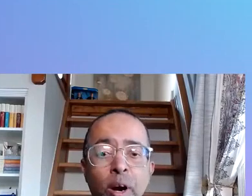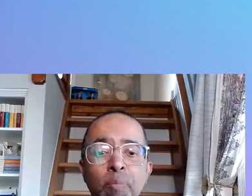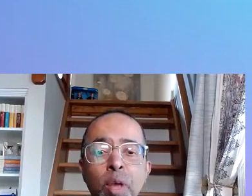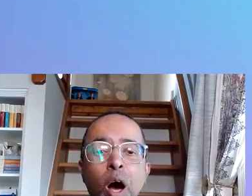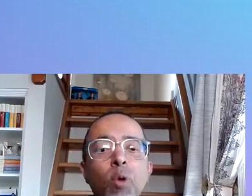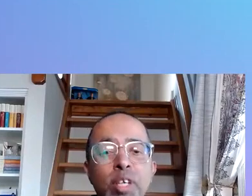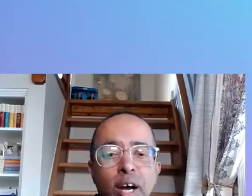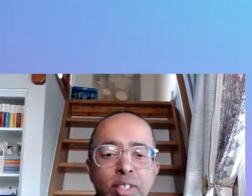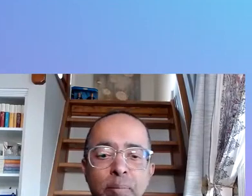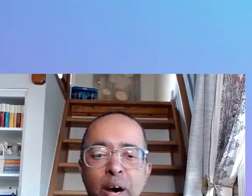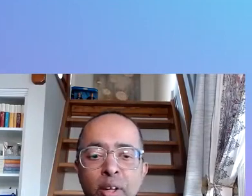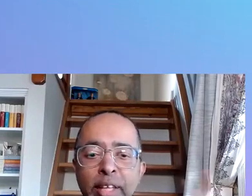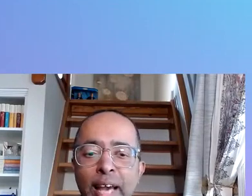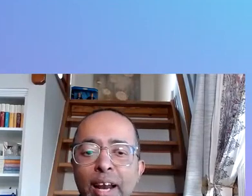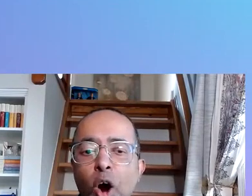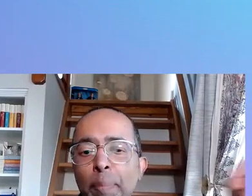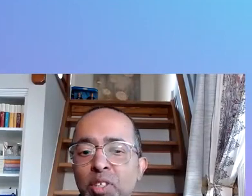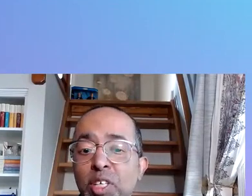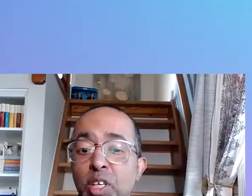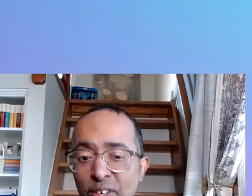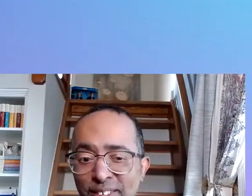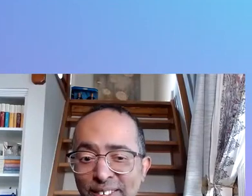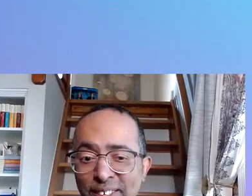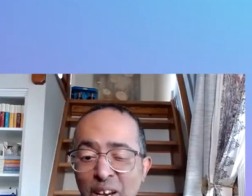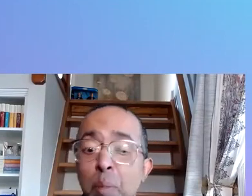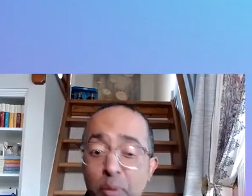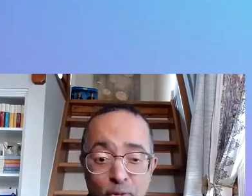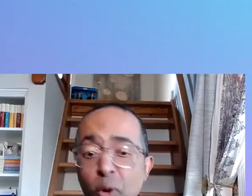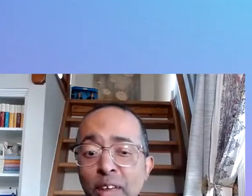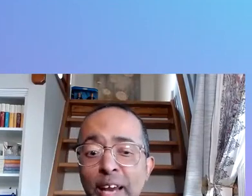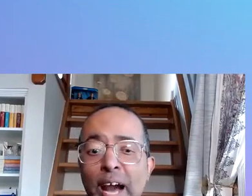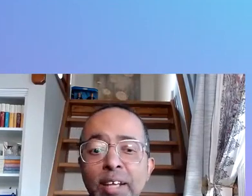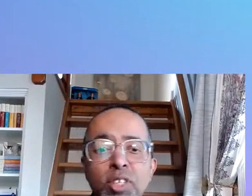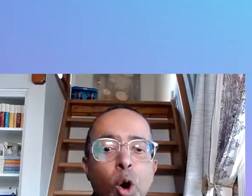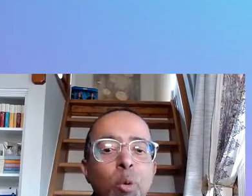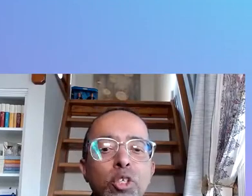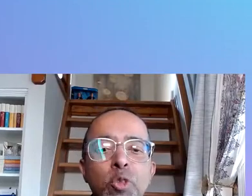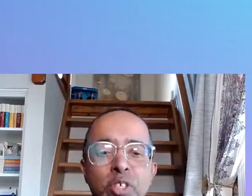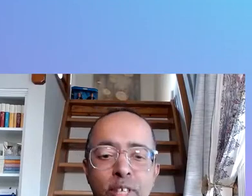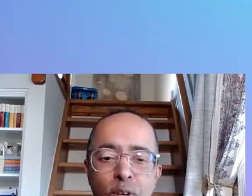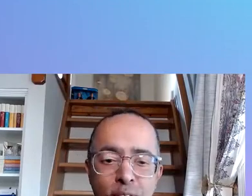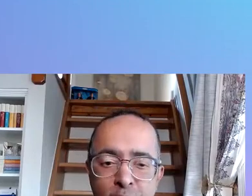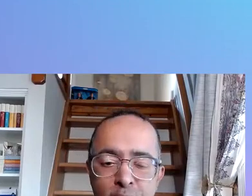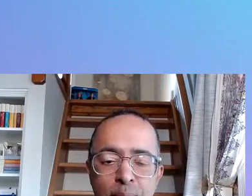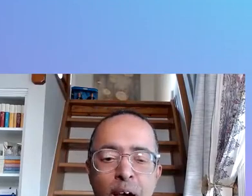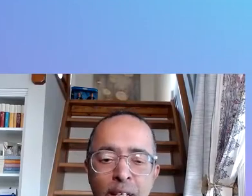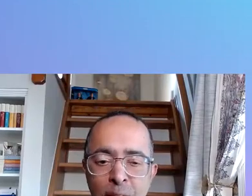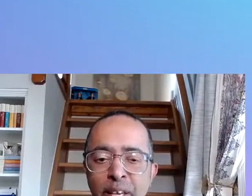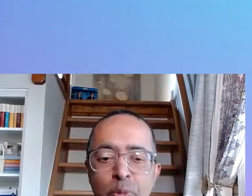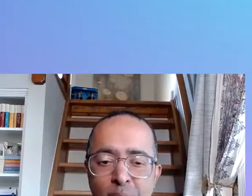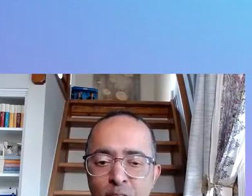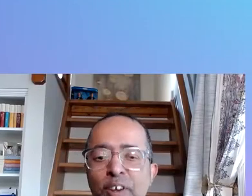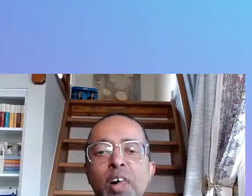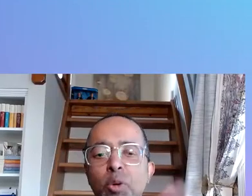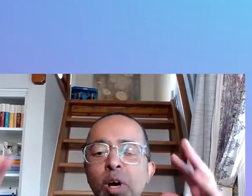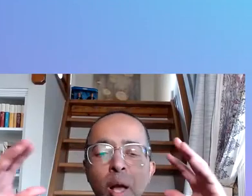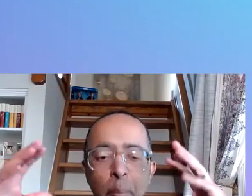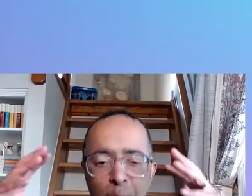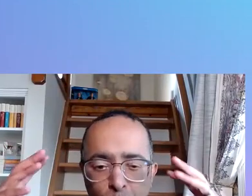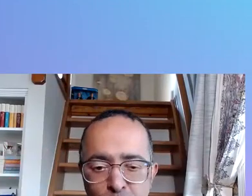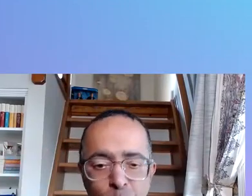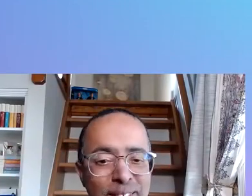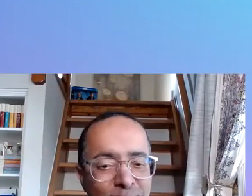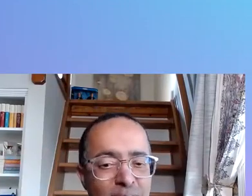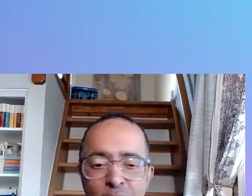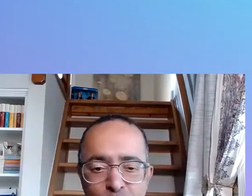point where, oh, the content modeling, that happens here. Before that, I had to say, oh, we need to do this thing called content modeling. Let me explain its value.